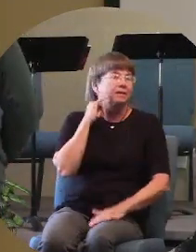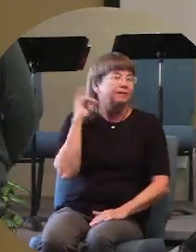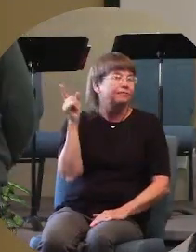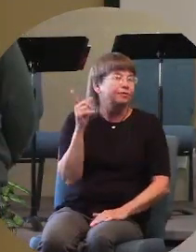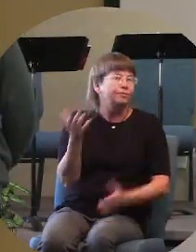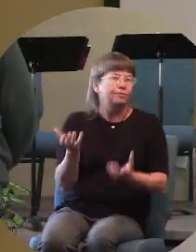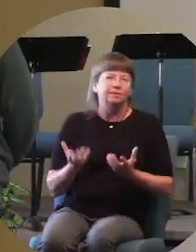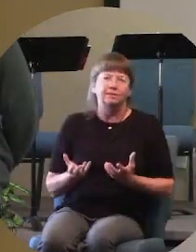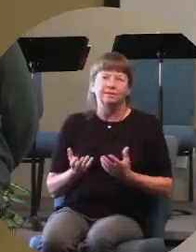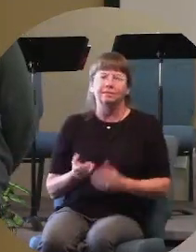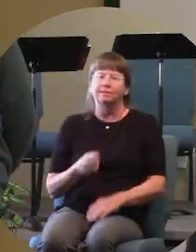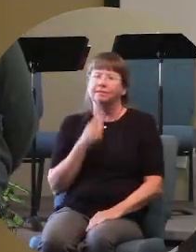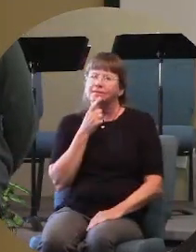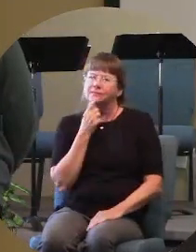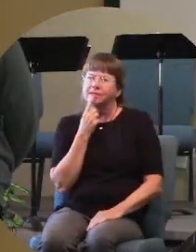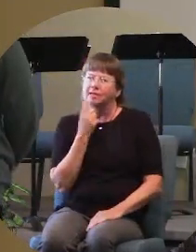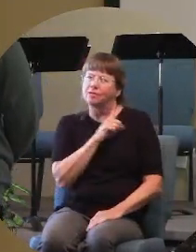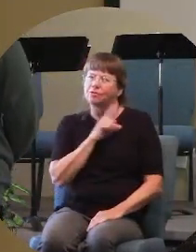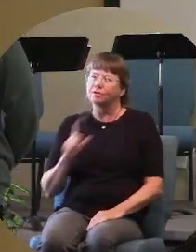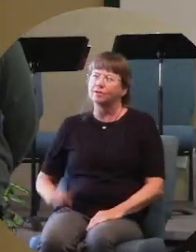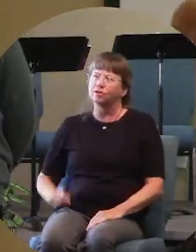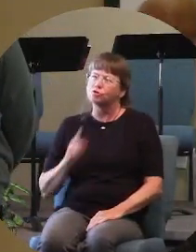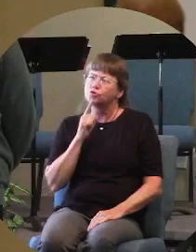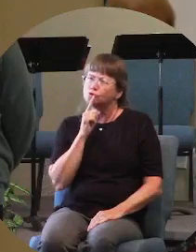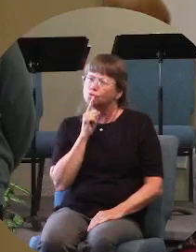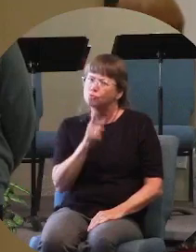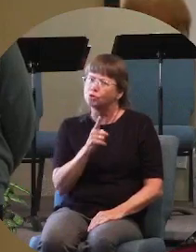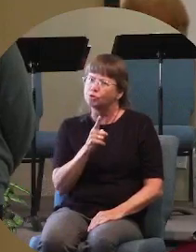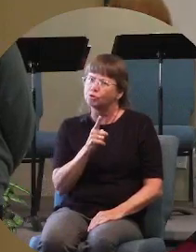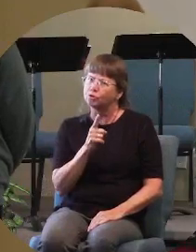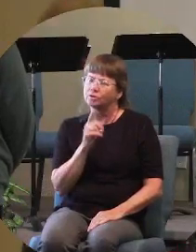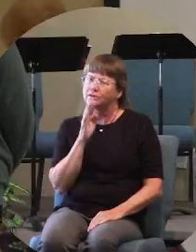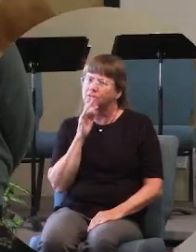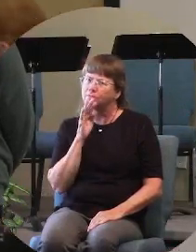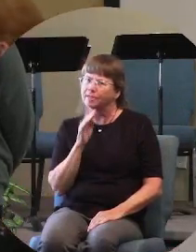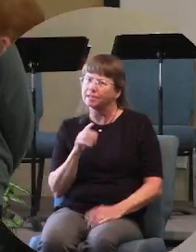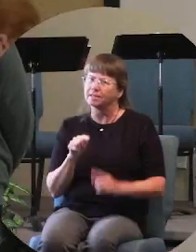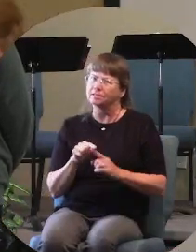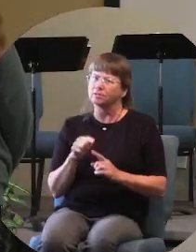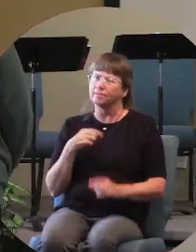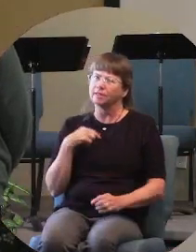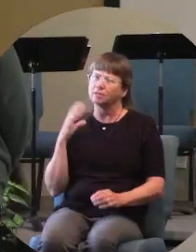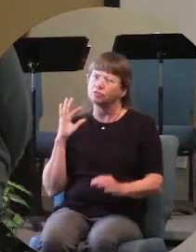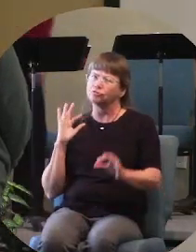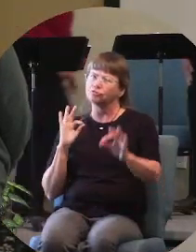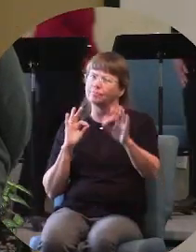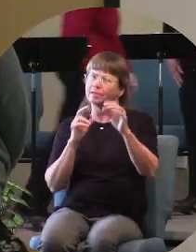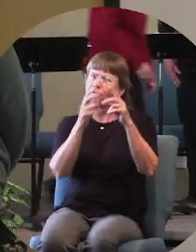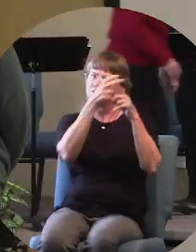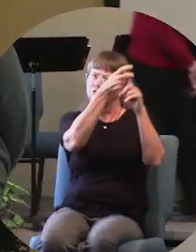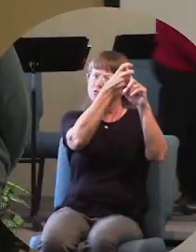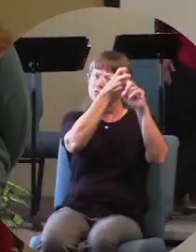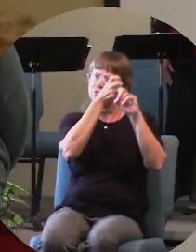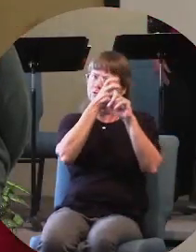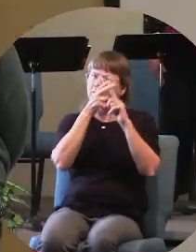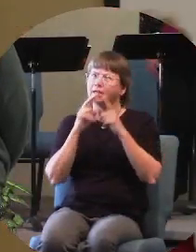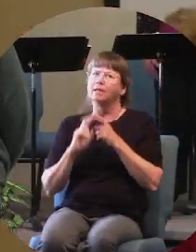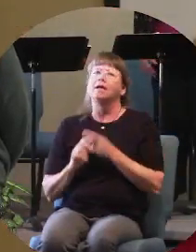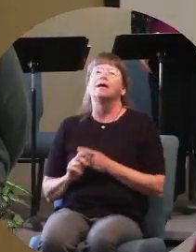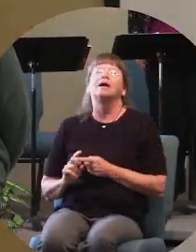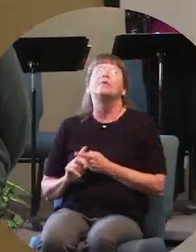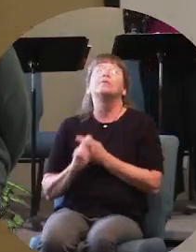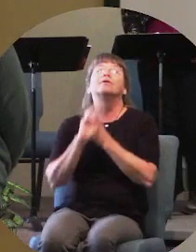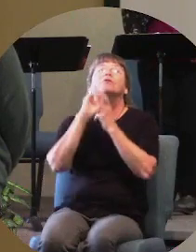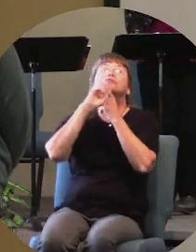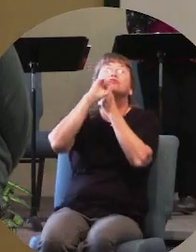Lord, truly speak to me. Draw me to yourself. Because I want to be right with you this